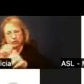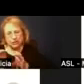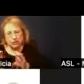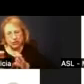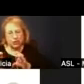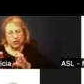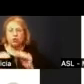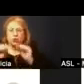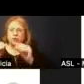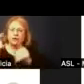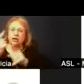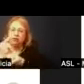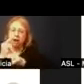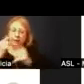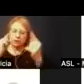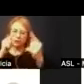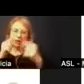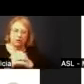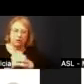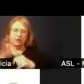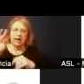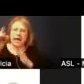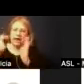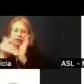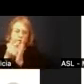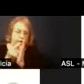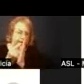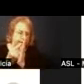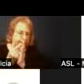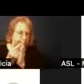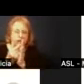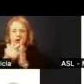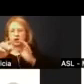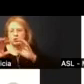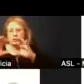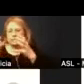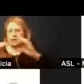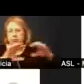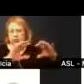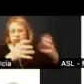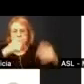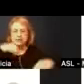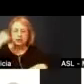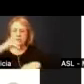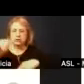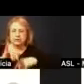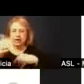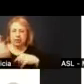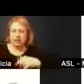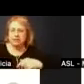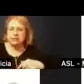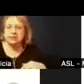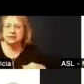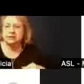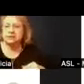and then at the eighth grade the data by subgroup looked like this you can take a look at that